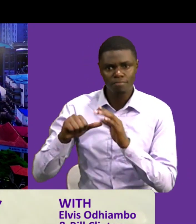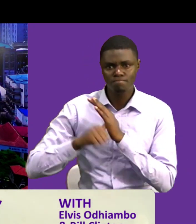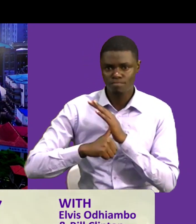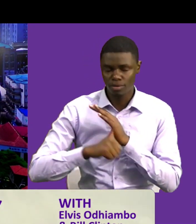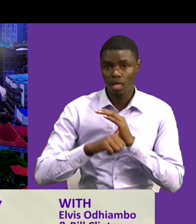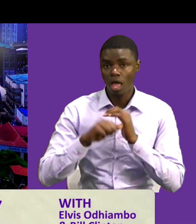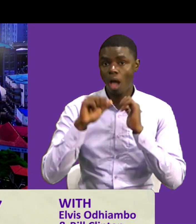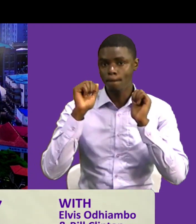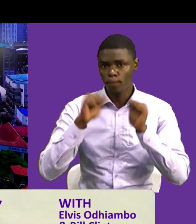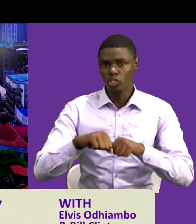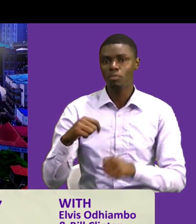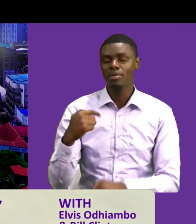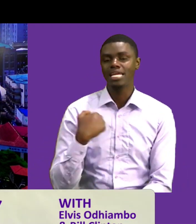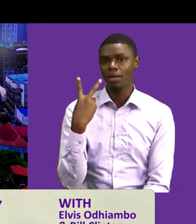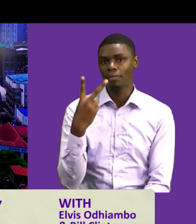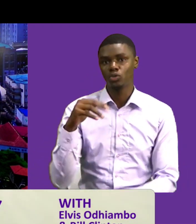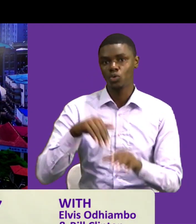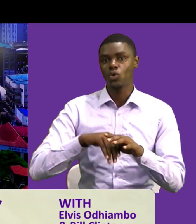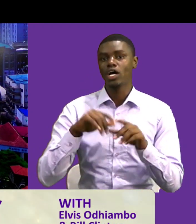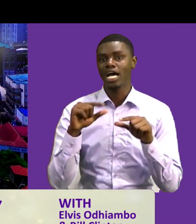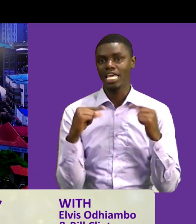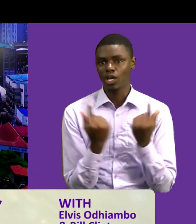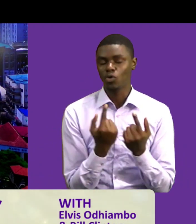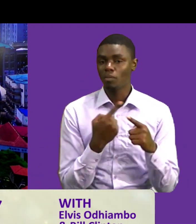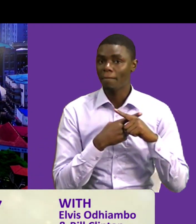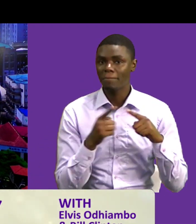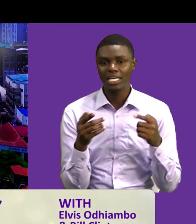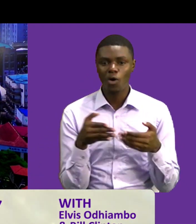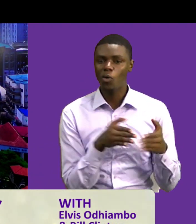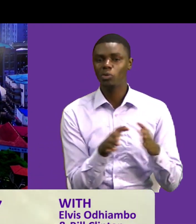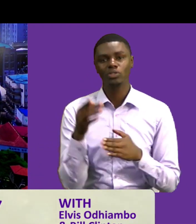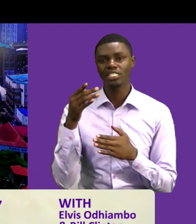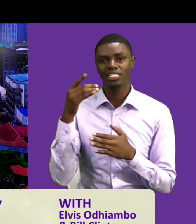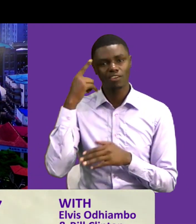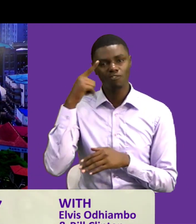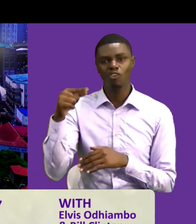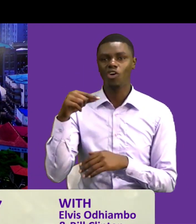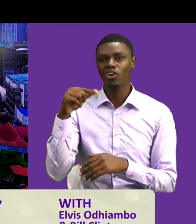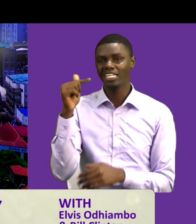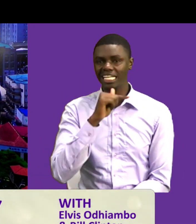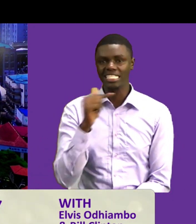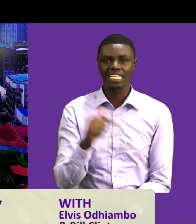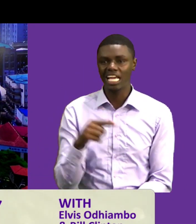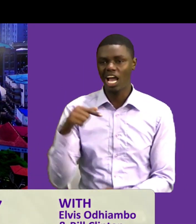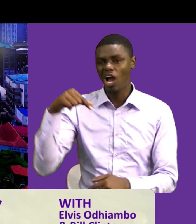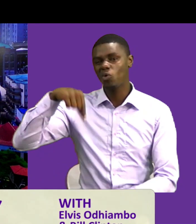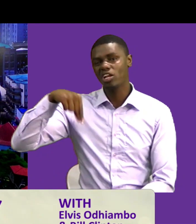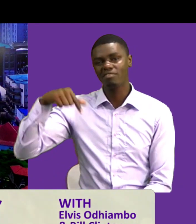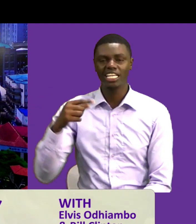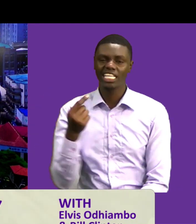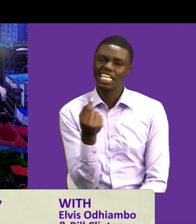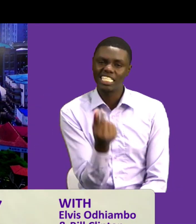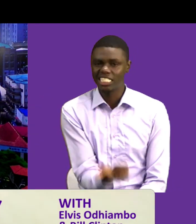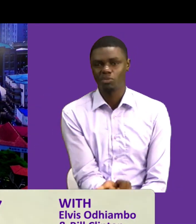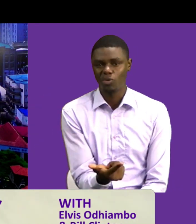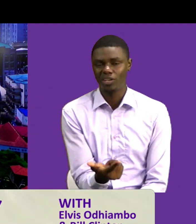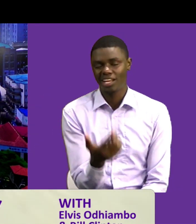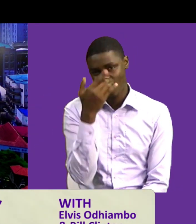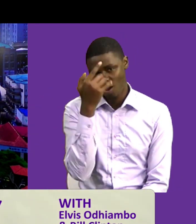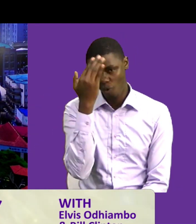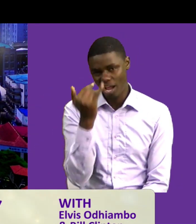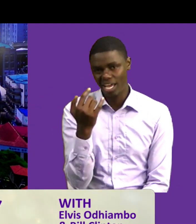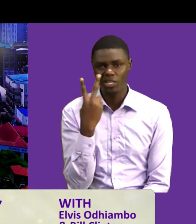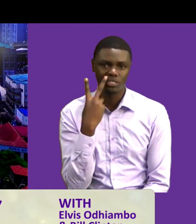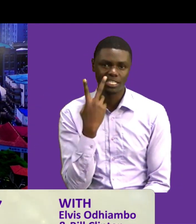least be the second in the group. But chances of Tanzania qualifying are very low. Because you